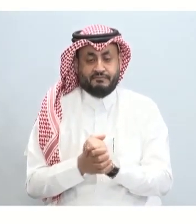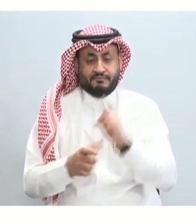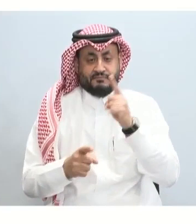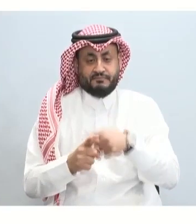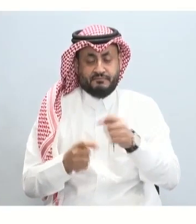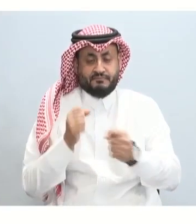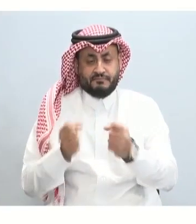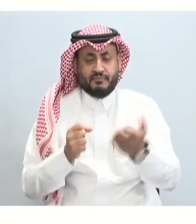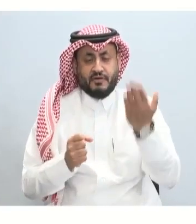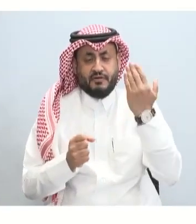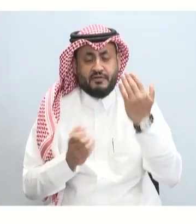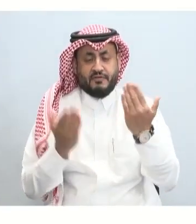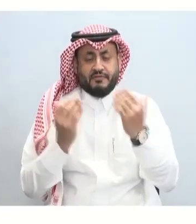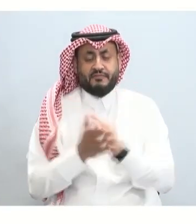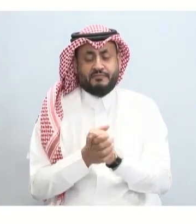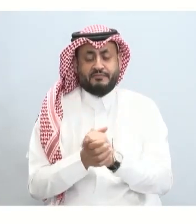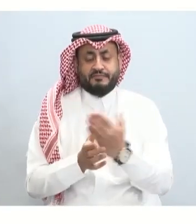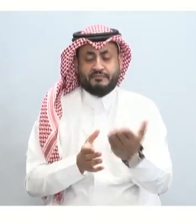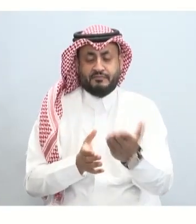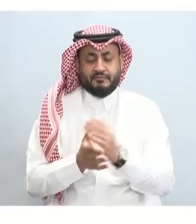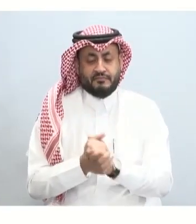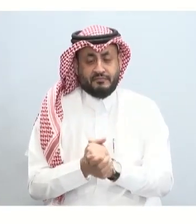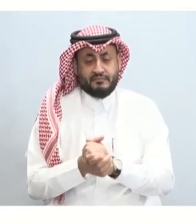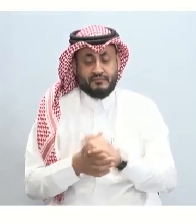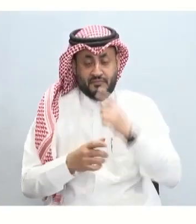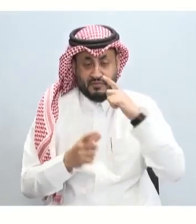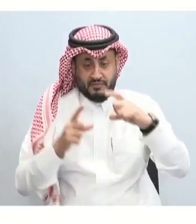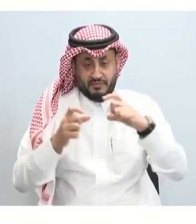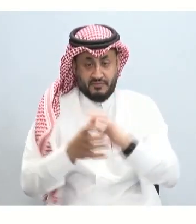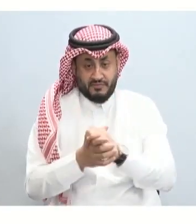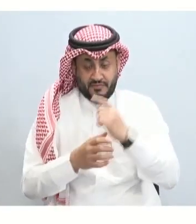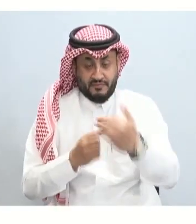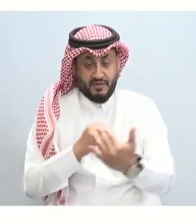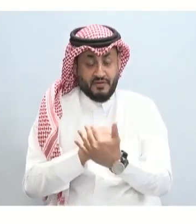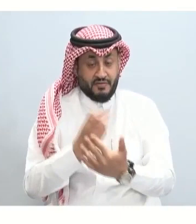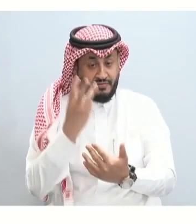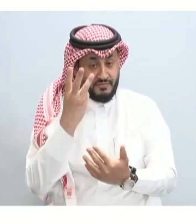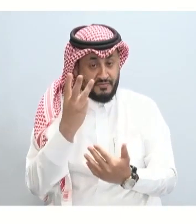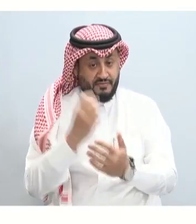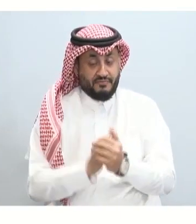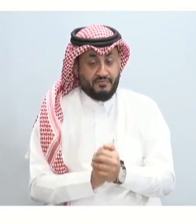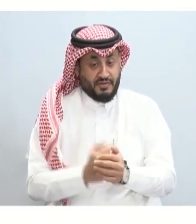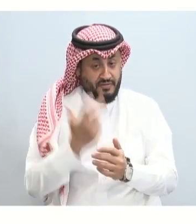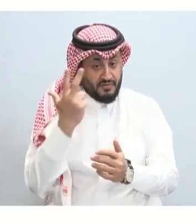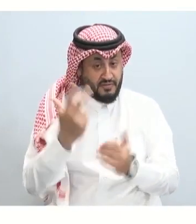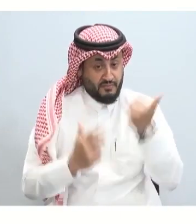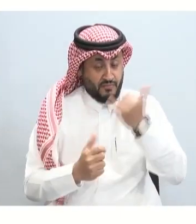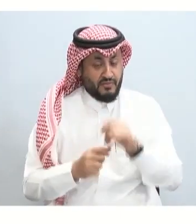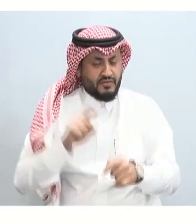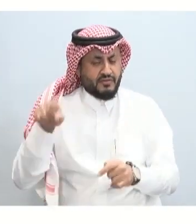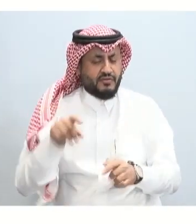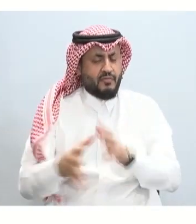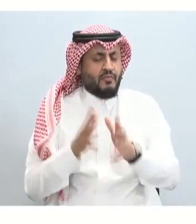Quick revision in our last lesson. In our last lesson, we did learn three important questions